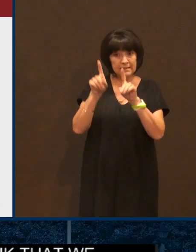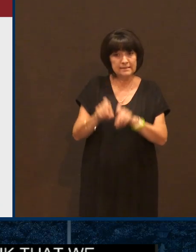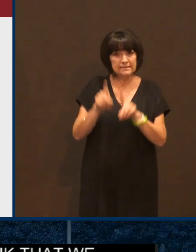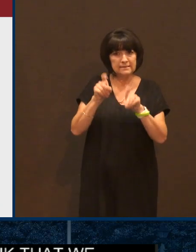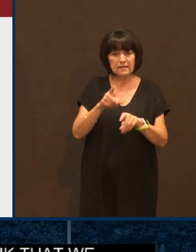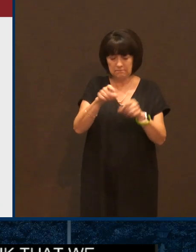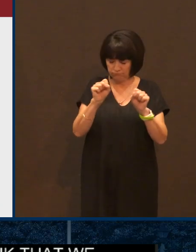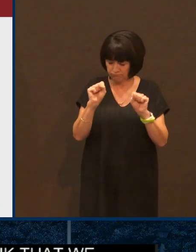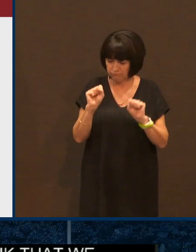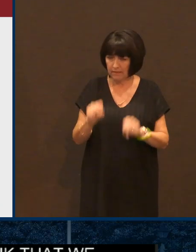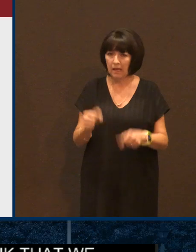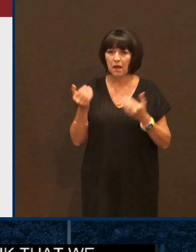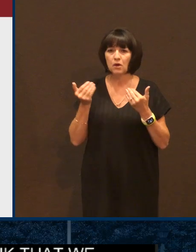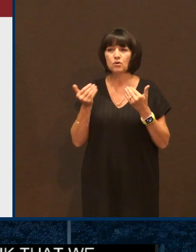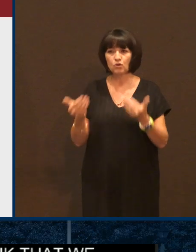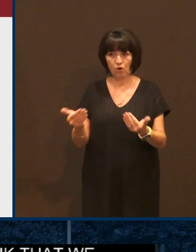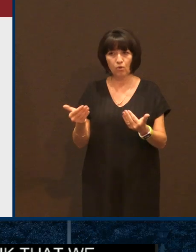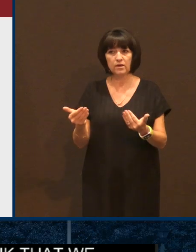as DEMA.